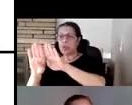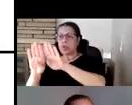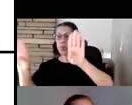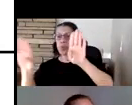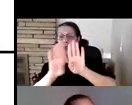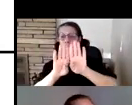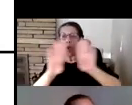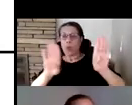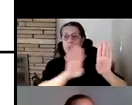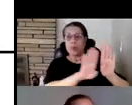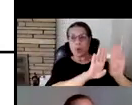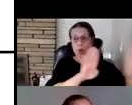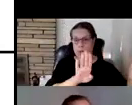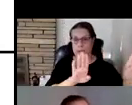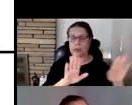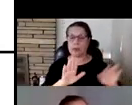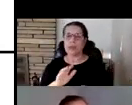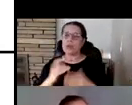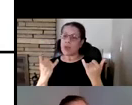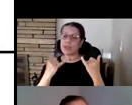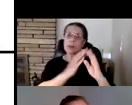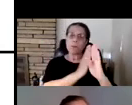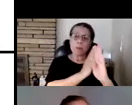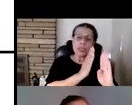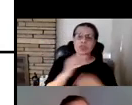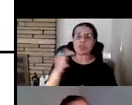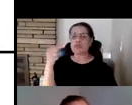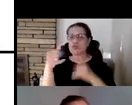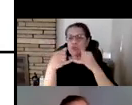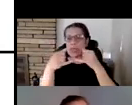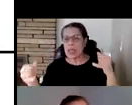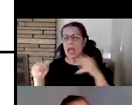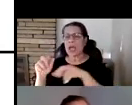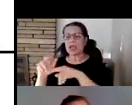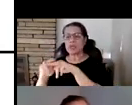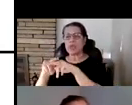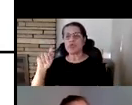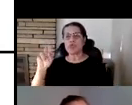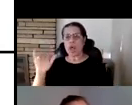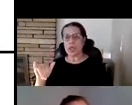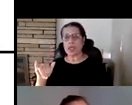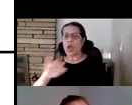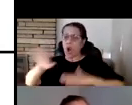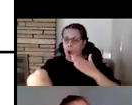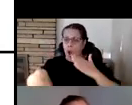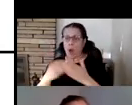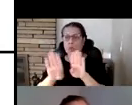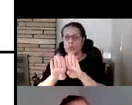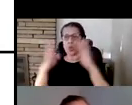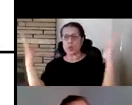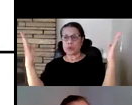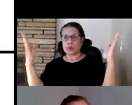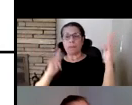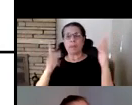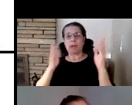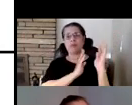this means is that all of our buses, our Green Lines, and our trolleys will open all of the doors and allow people to